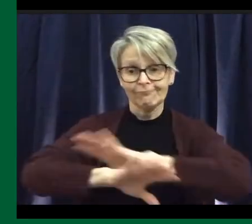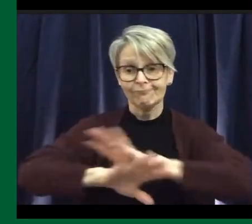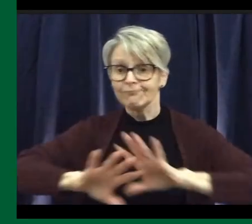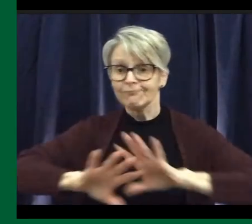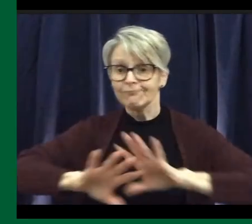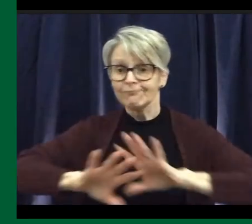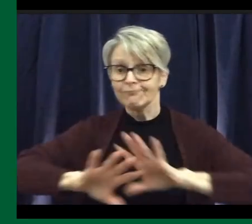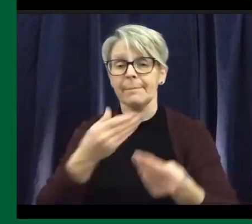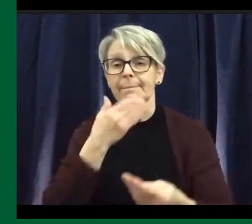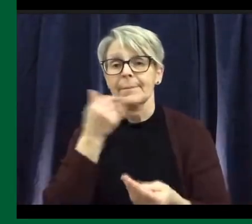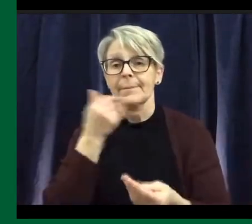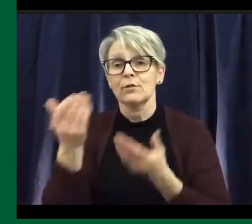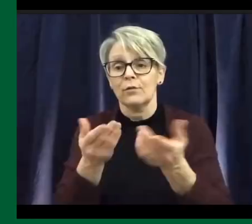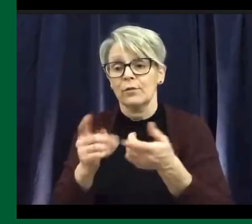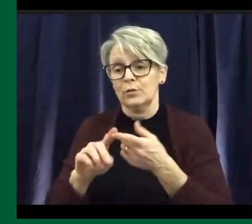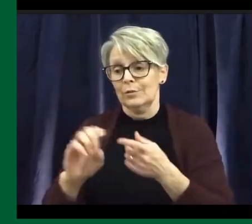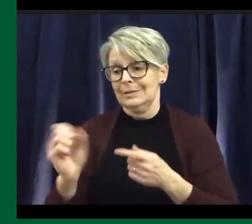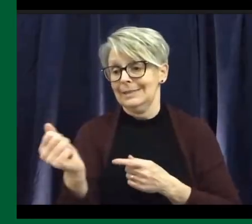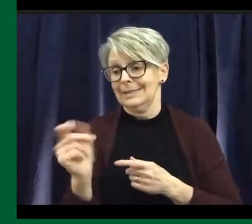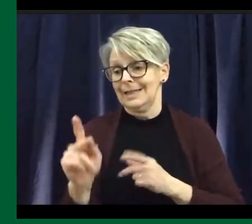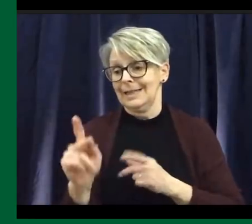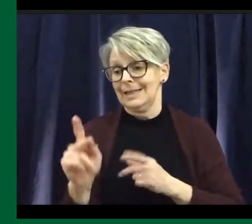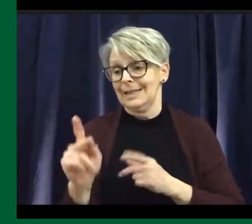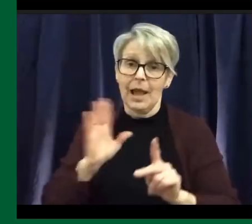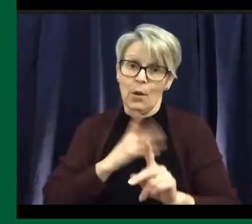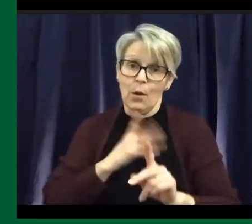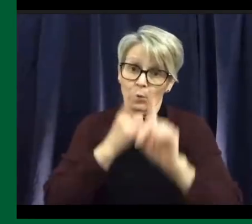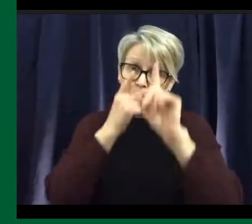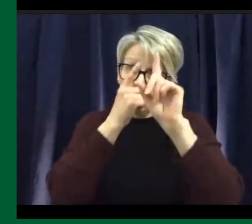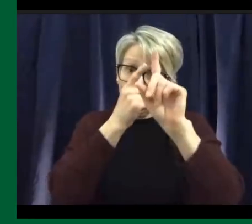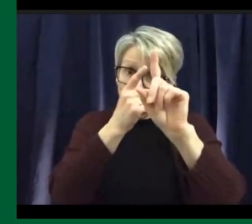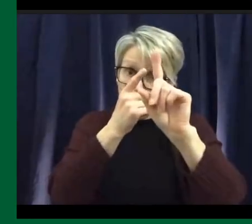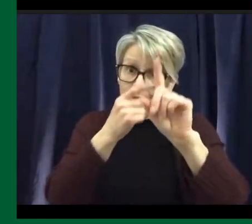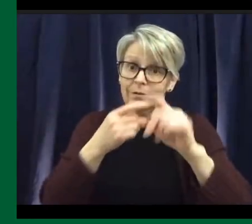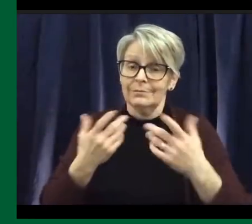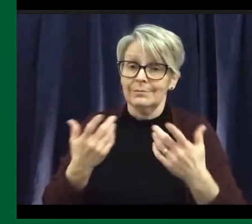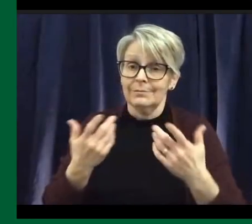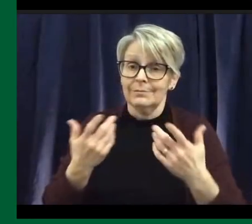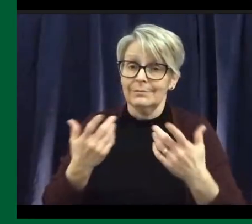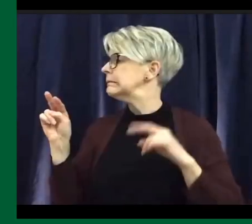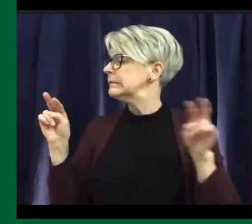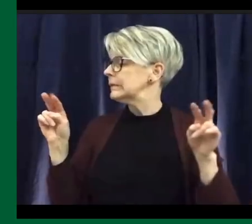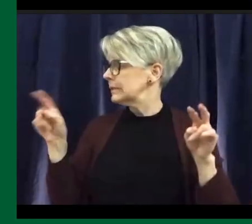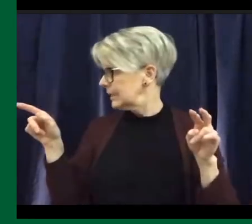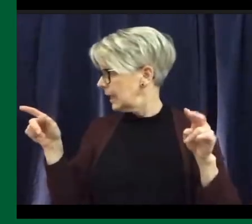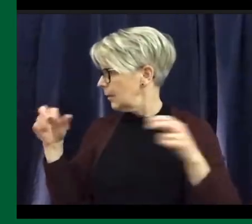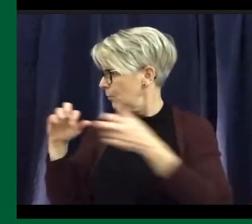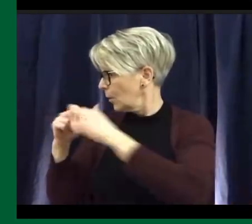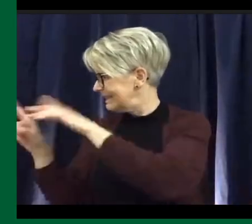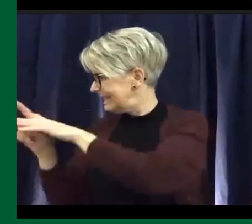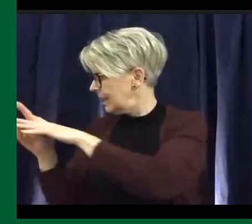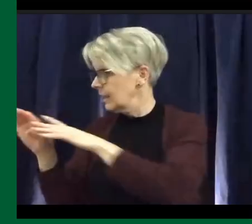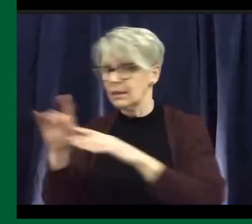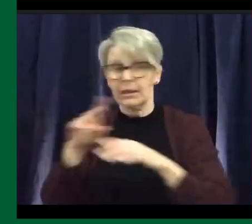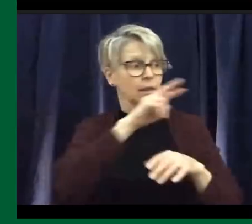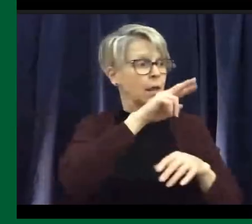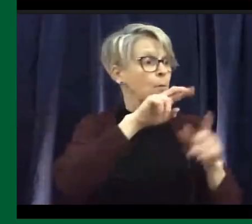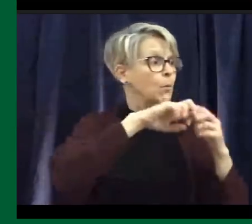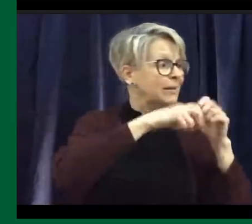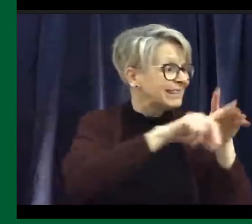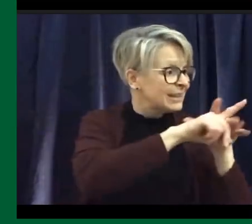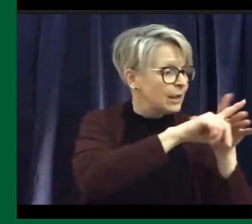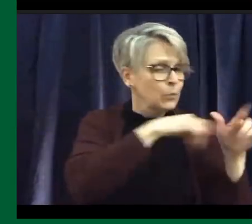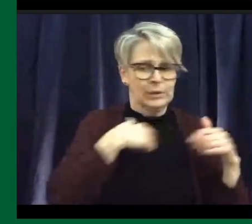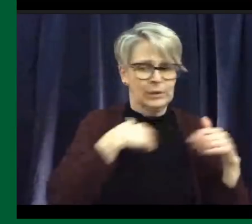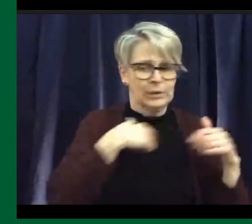service to Saskatchewan residents. And learning from other jurisdictions has been part of our strategy all along. So that's all I have to say,